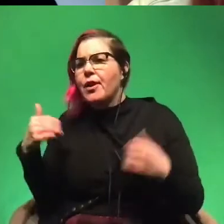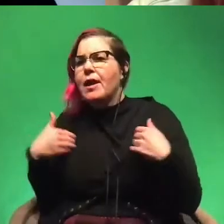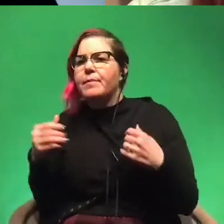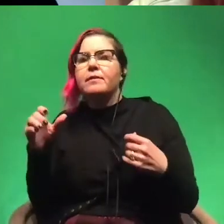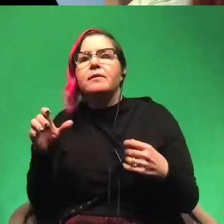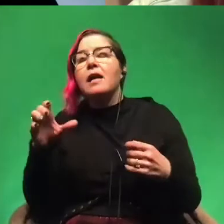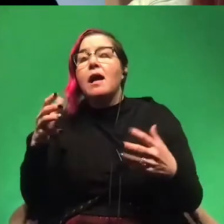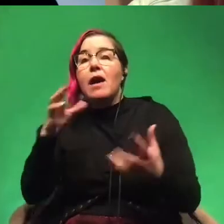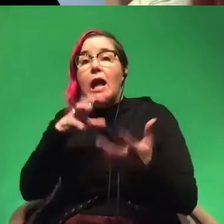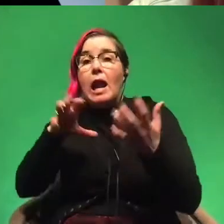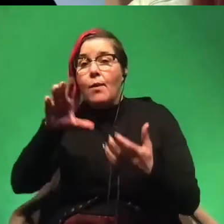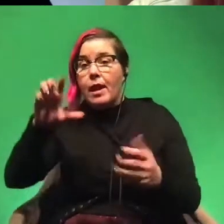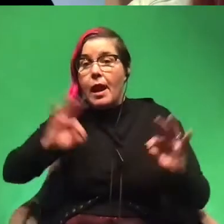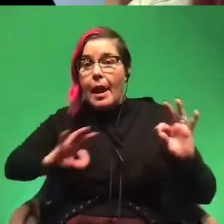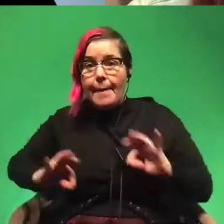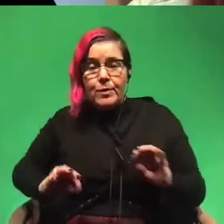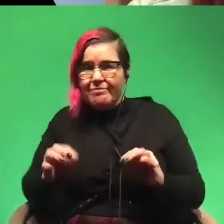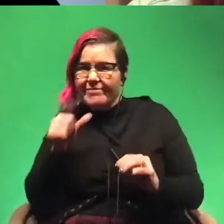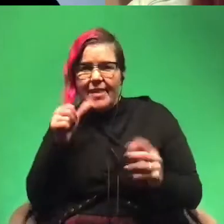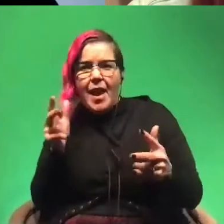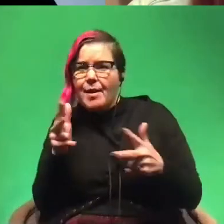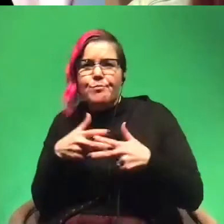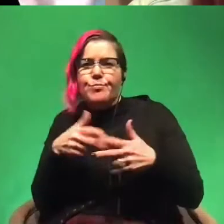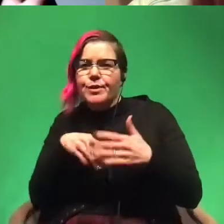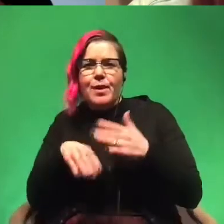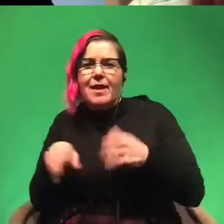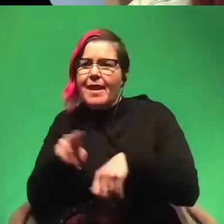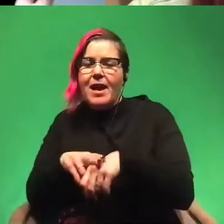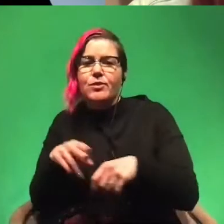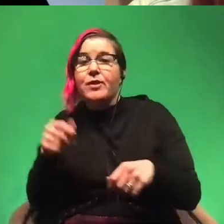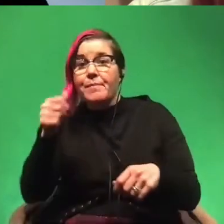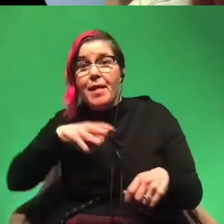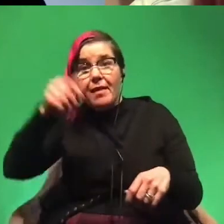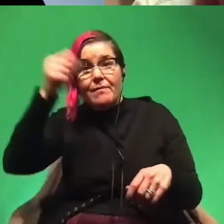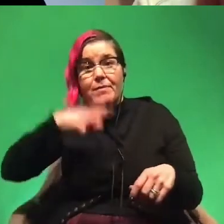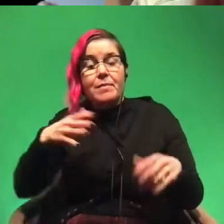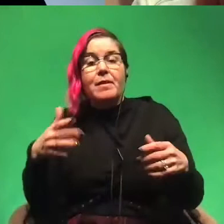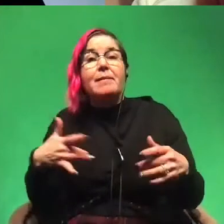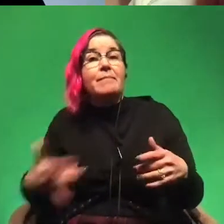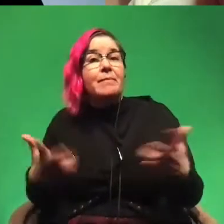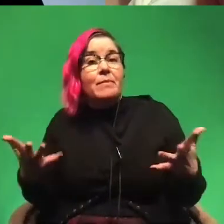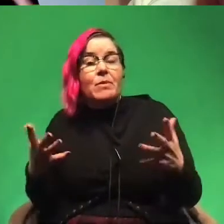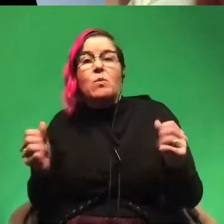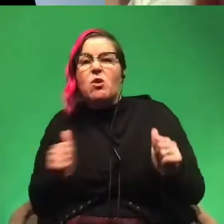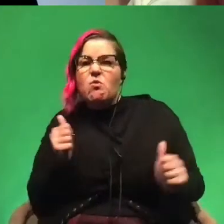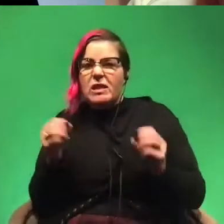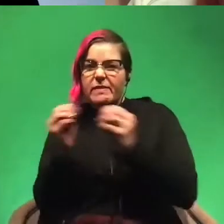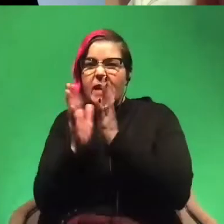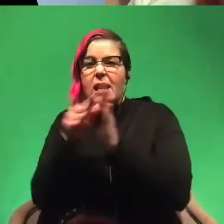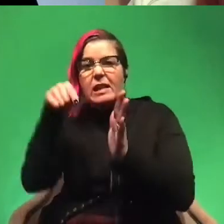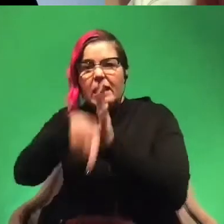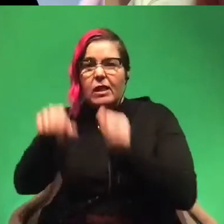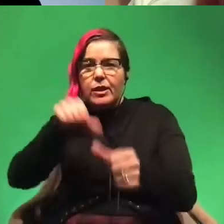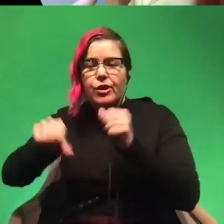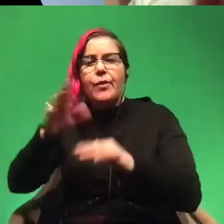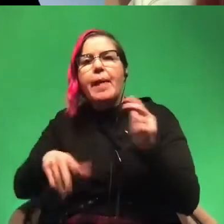clouded leopard, for example, doesn't breed well naturally. So if you put a male and a female together, they're more likely to be aggressive and kill each other.